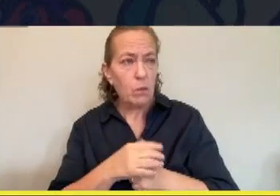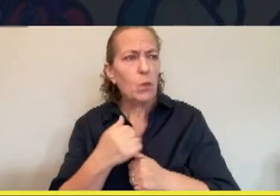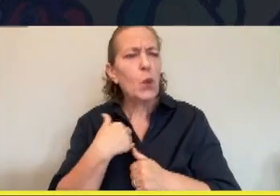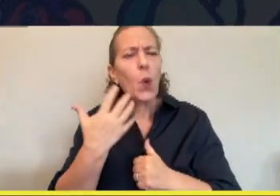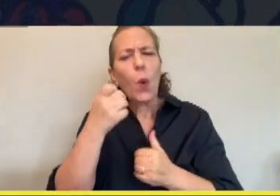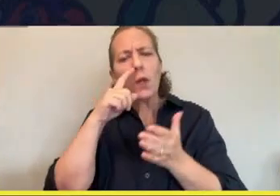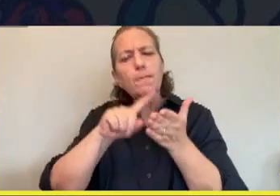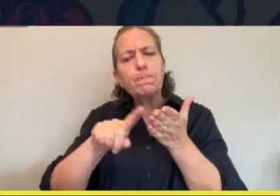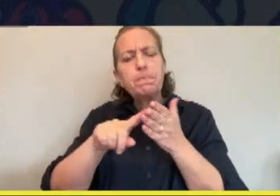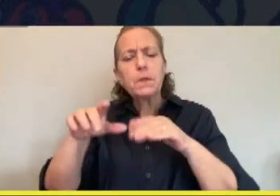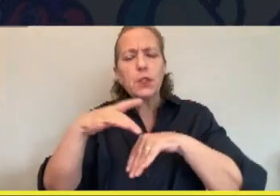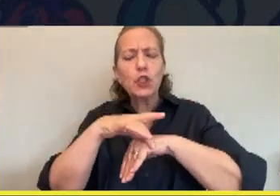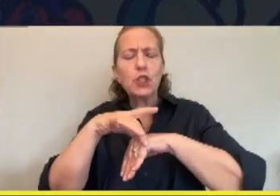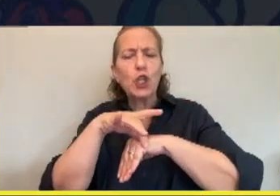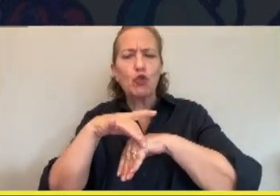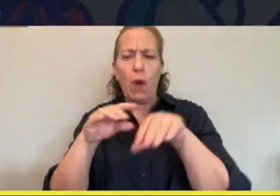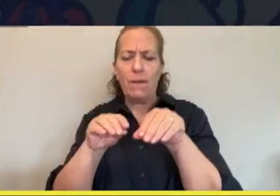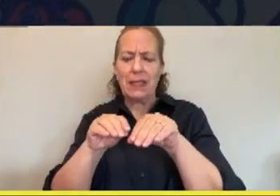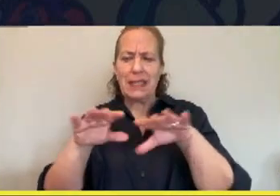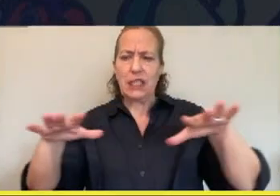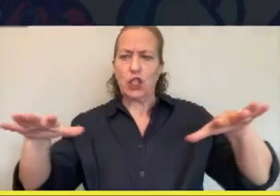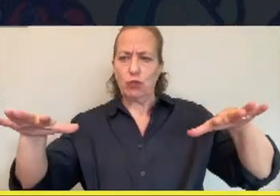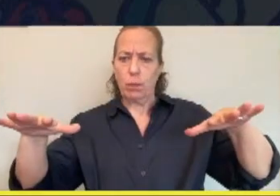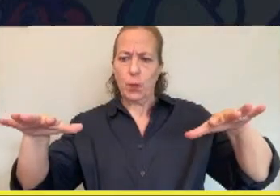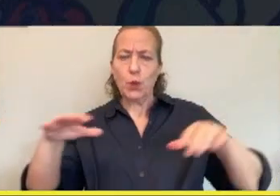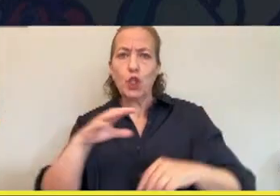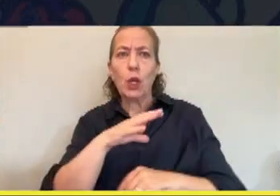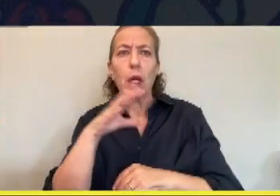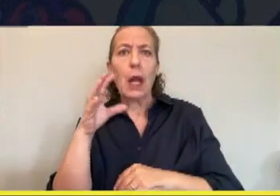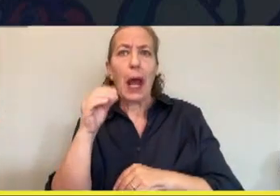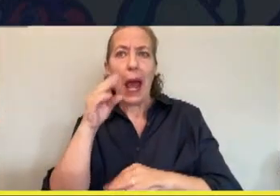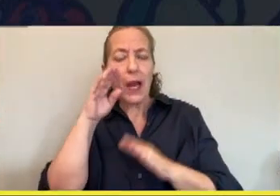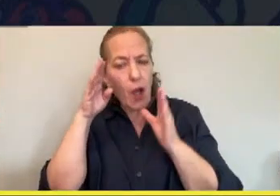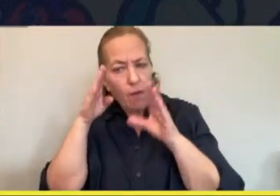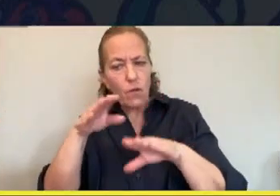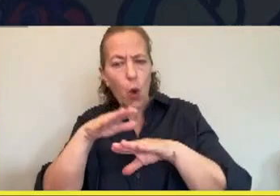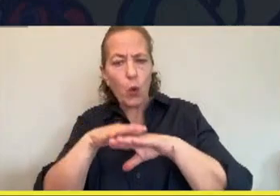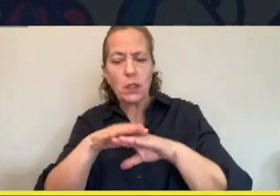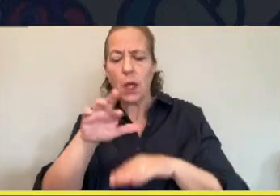geographic distribution and with a focus on rural needs.